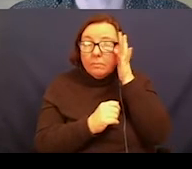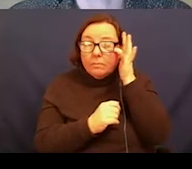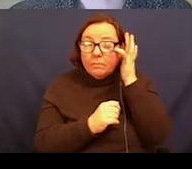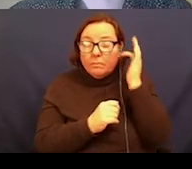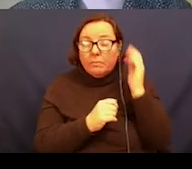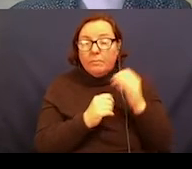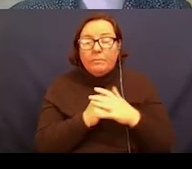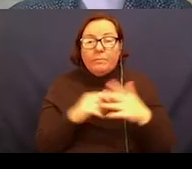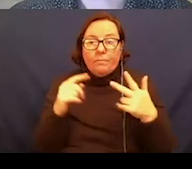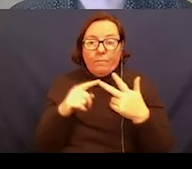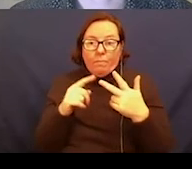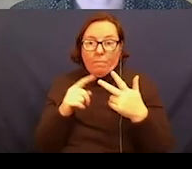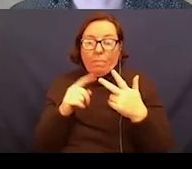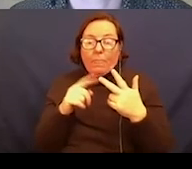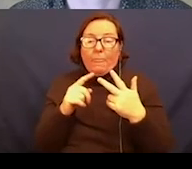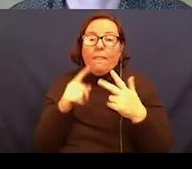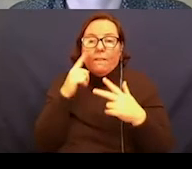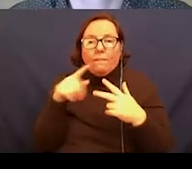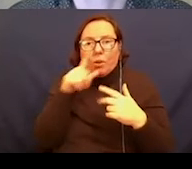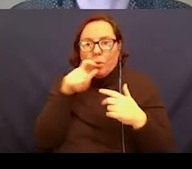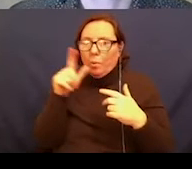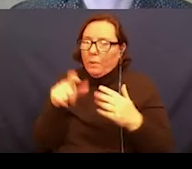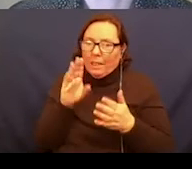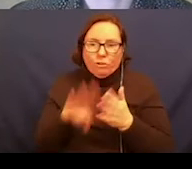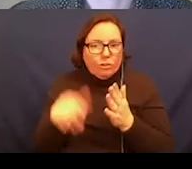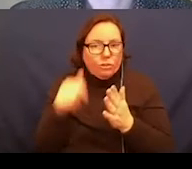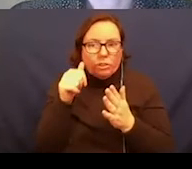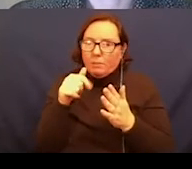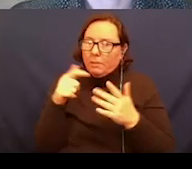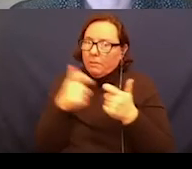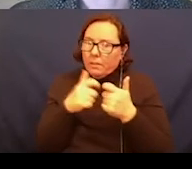This is the product for customers who need a low-cost option.